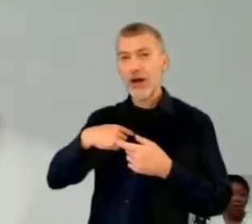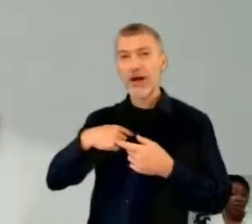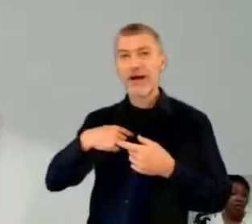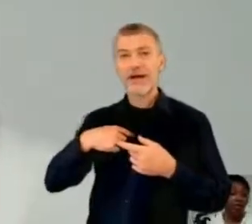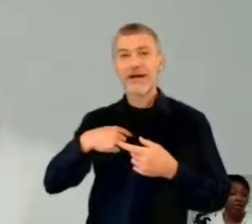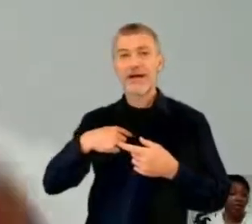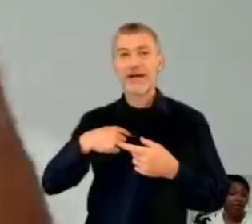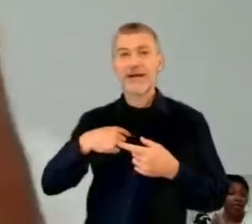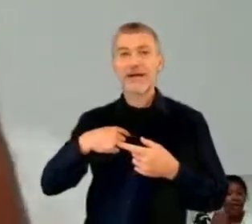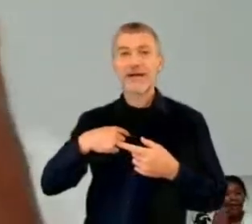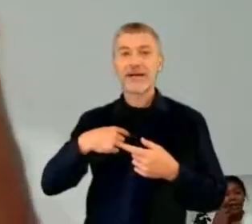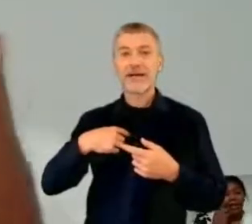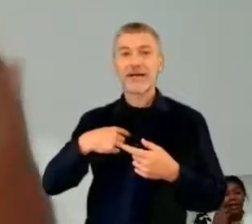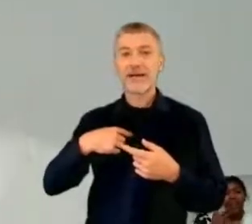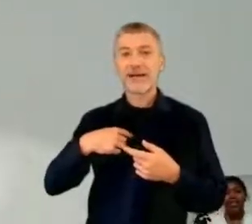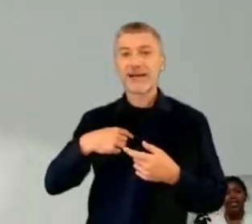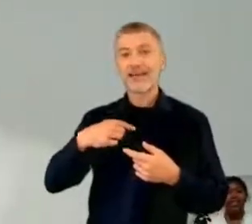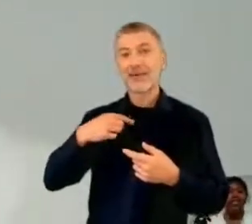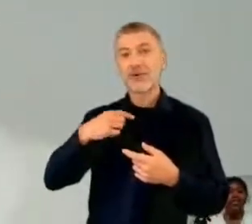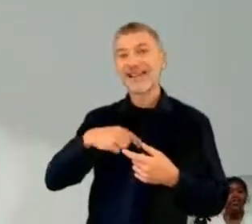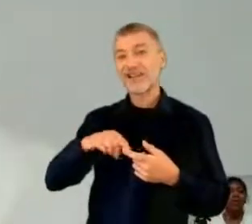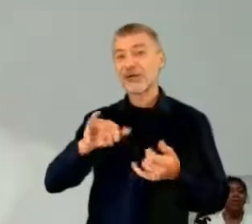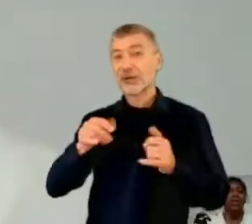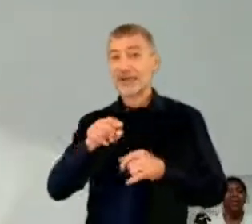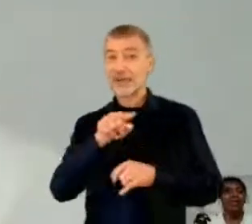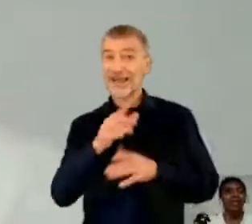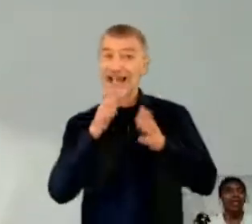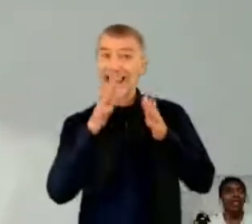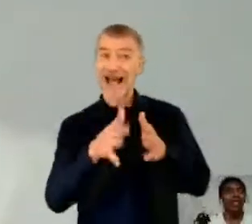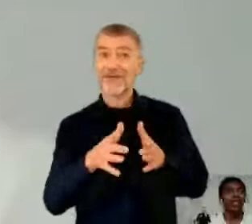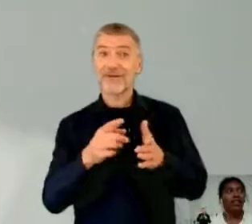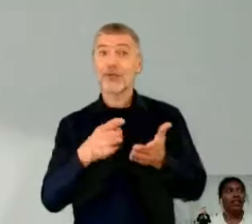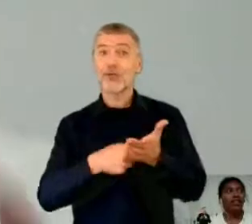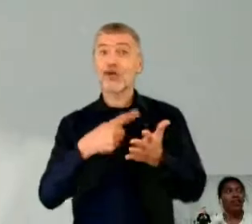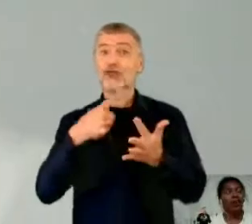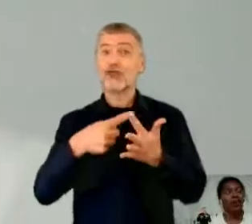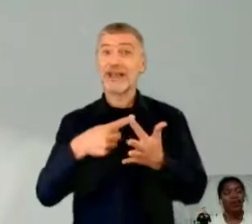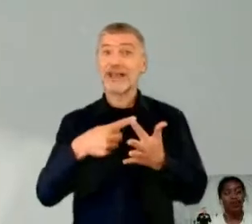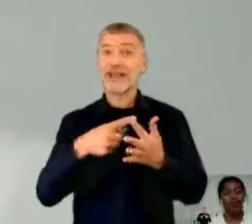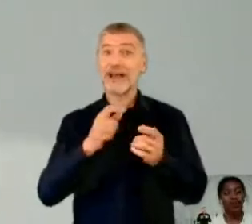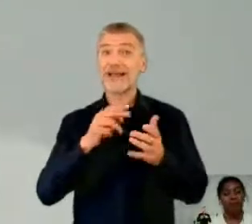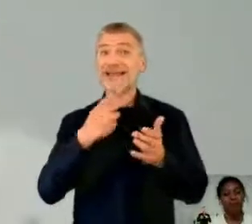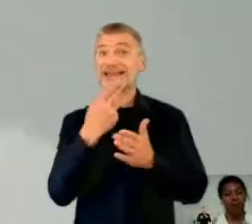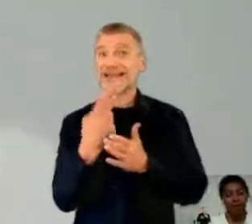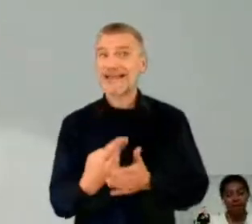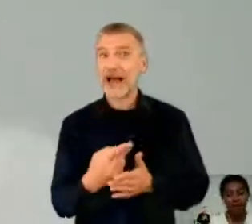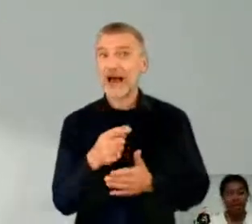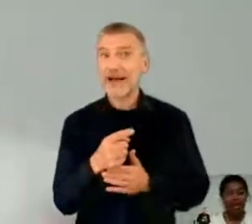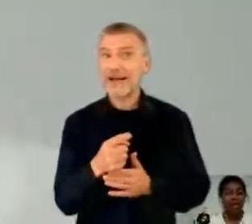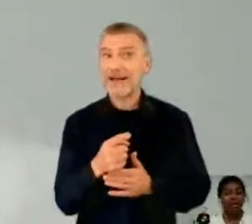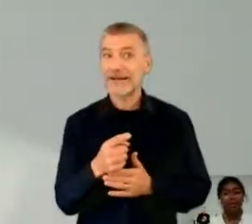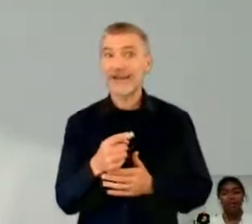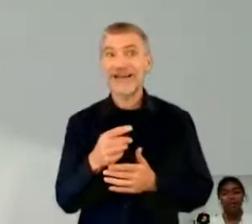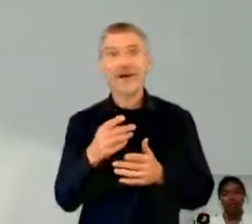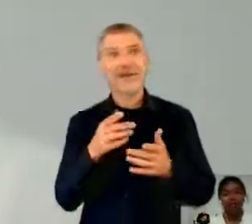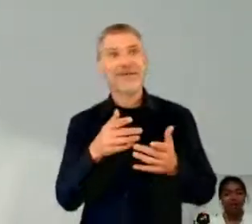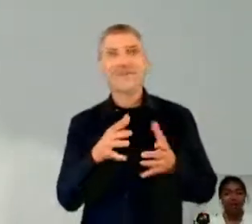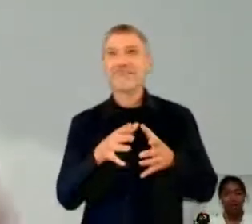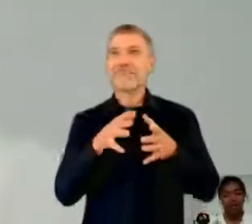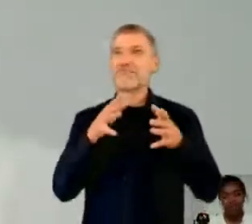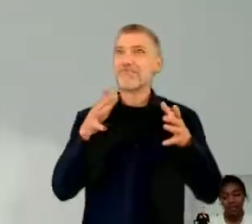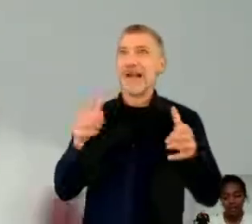R's, which is redesign. So I guess the challenging part is talking to these big brands and telling them, you